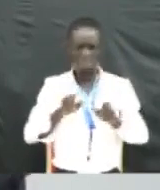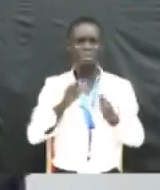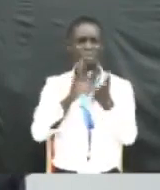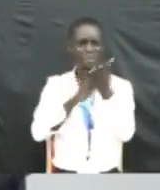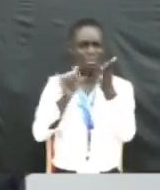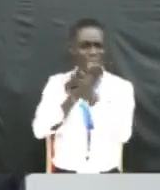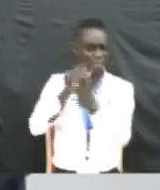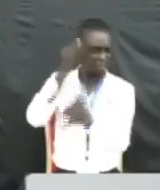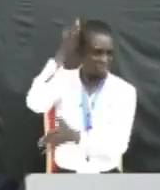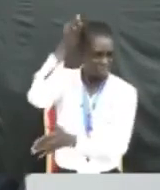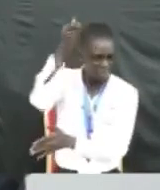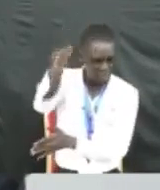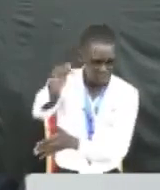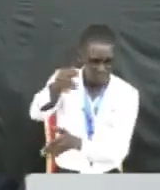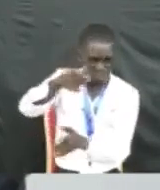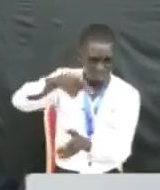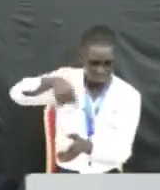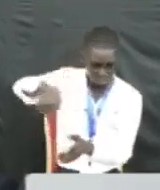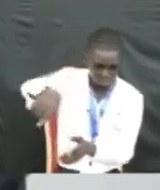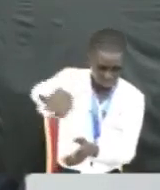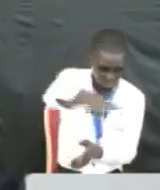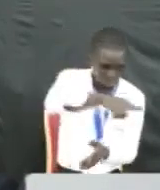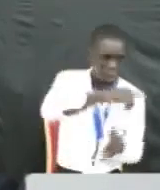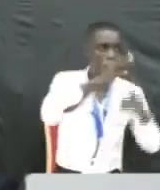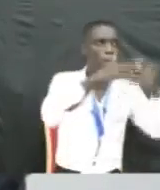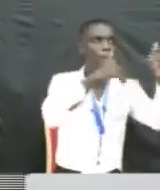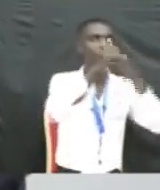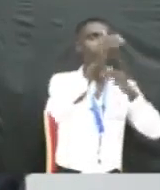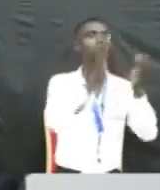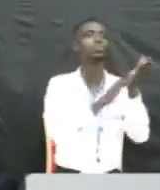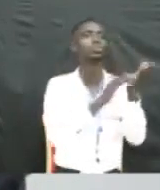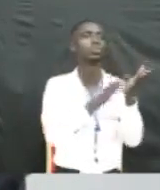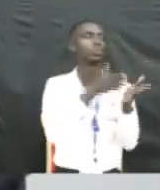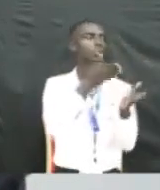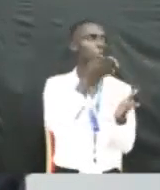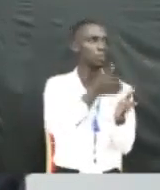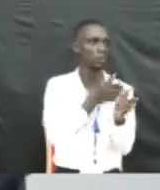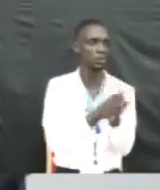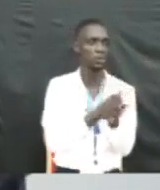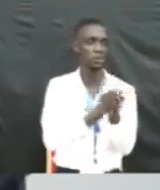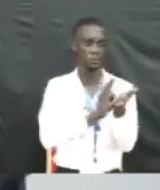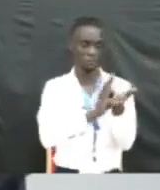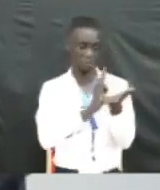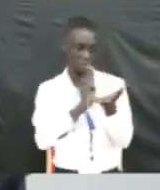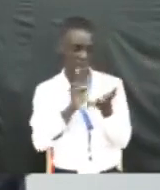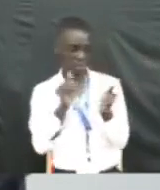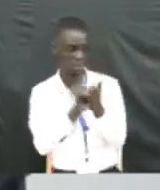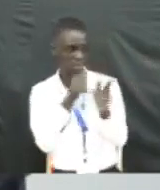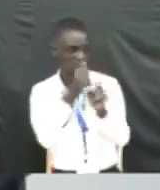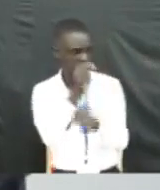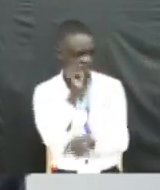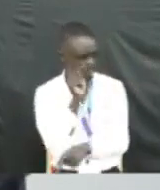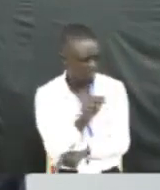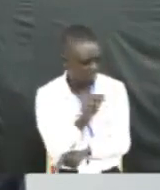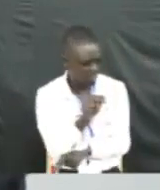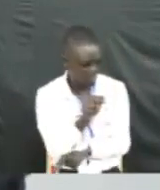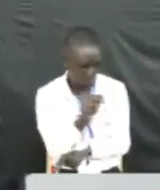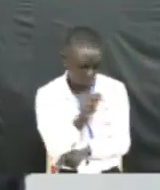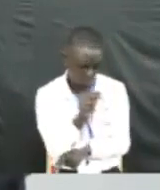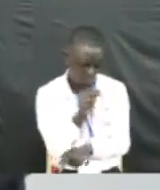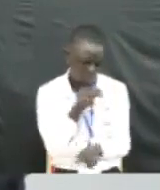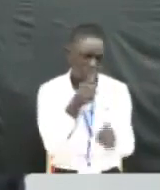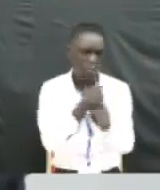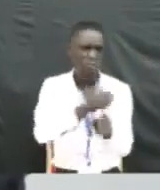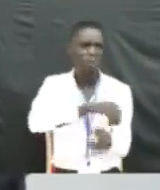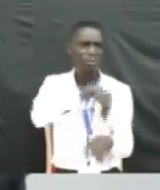people are going to build the schools, the universities. They are going to establish